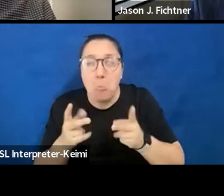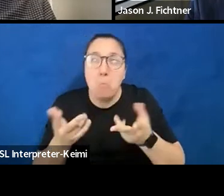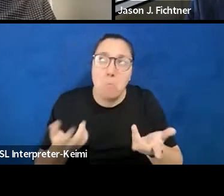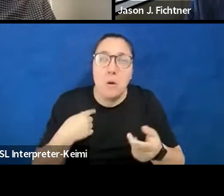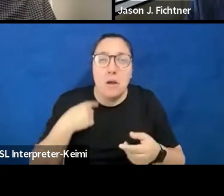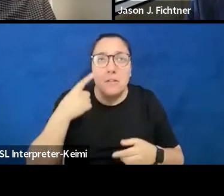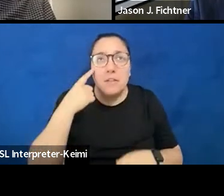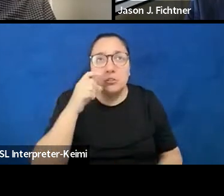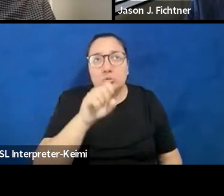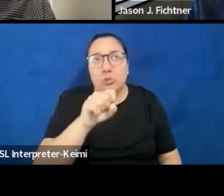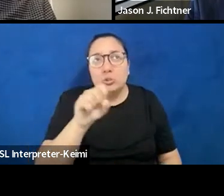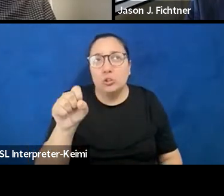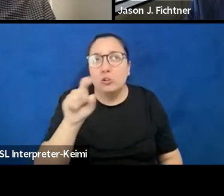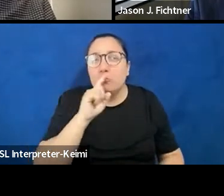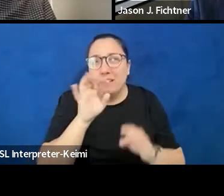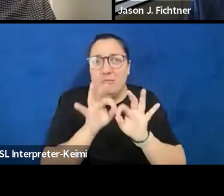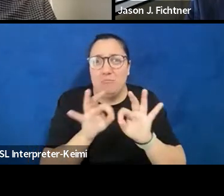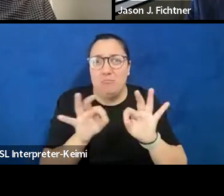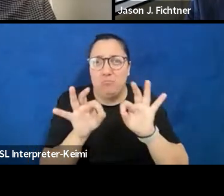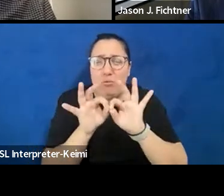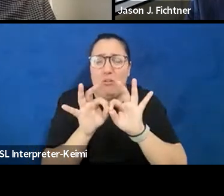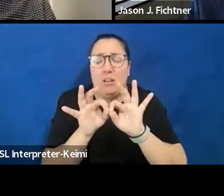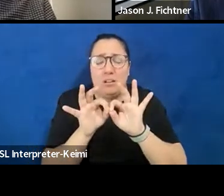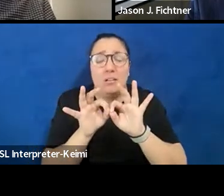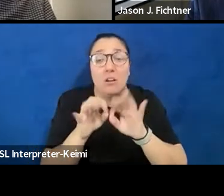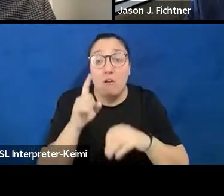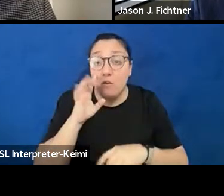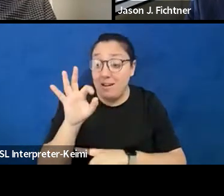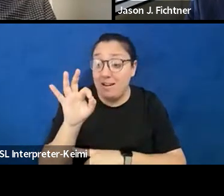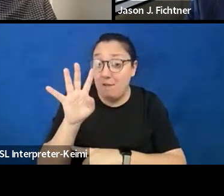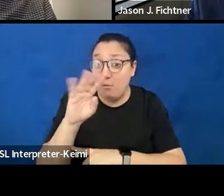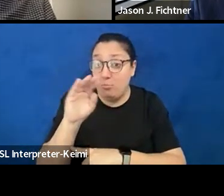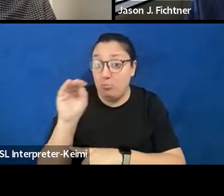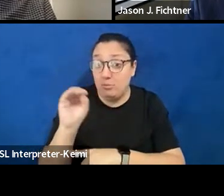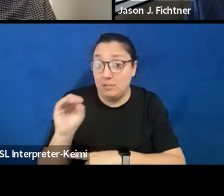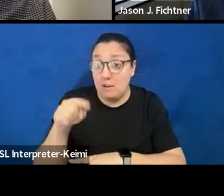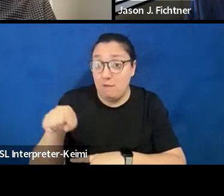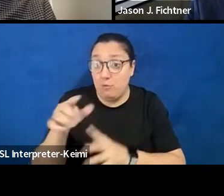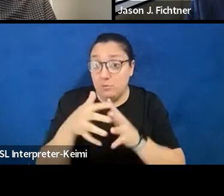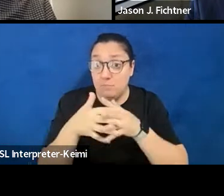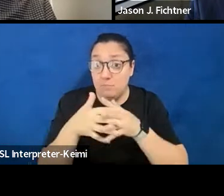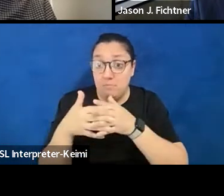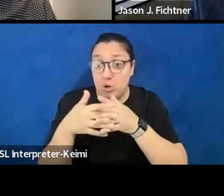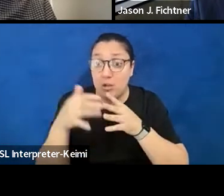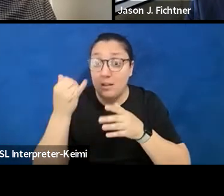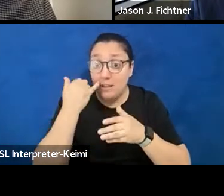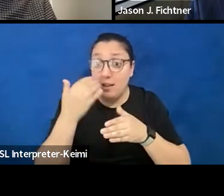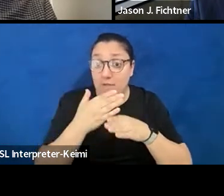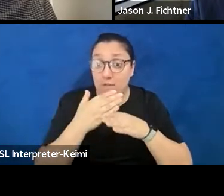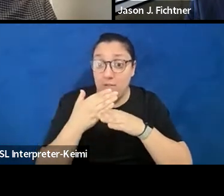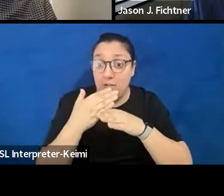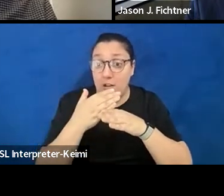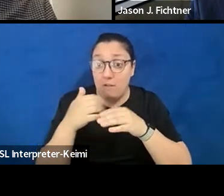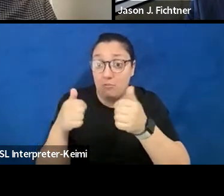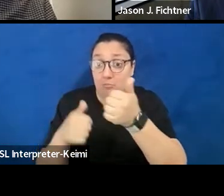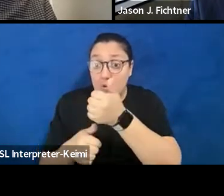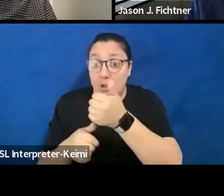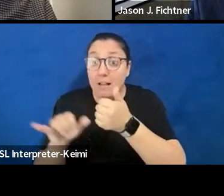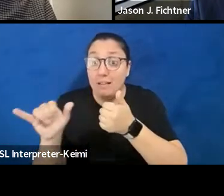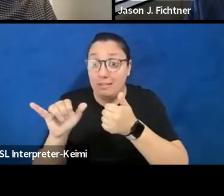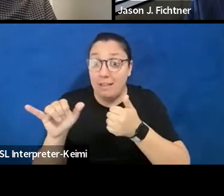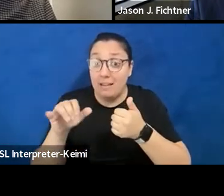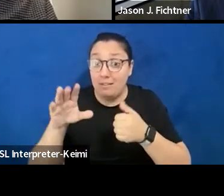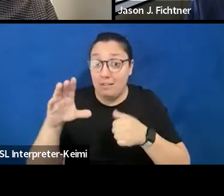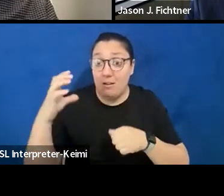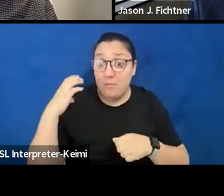an essential program for the 94% of Americans that are covered by it. As the acting commissioner mentioned, no one wants